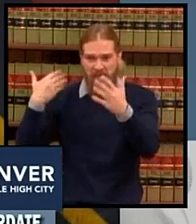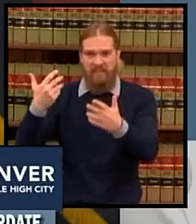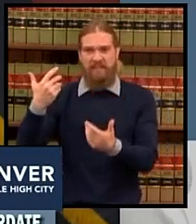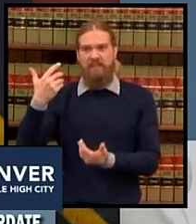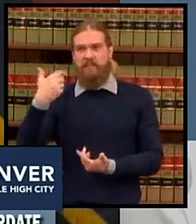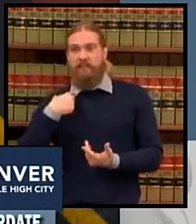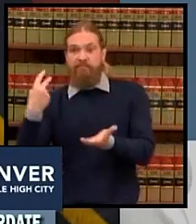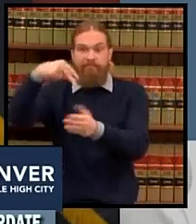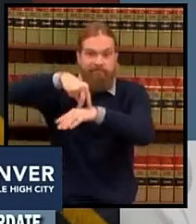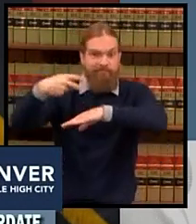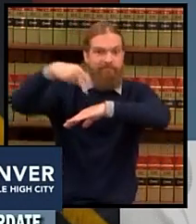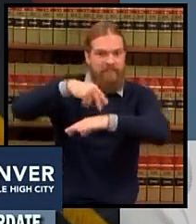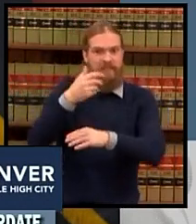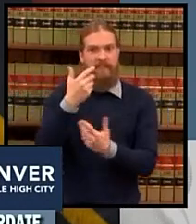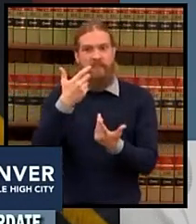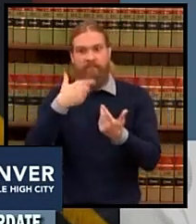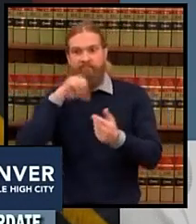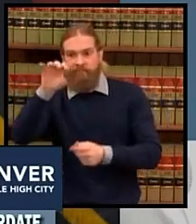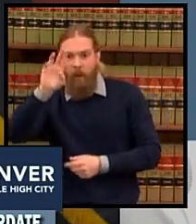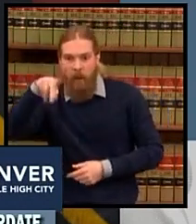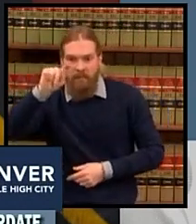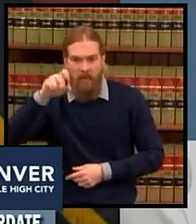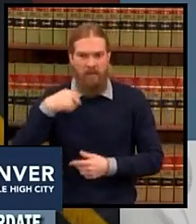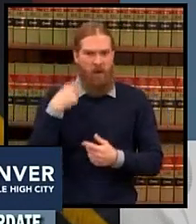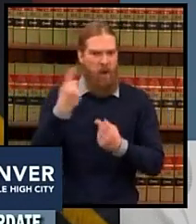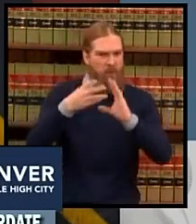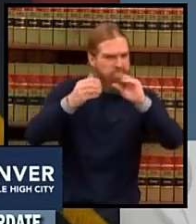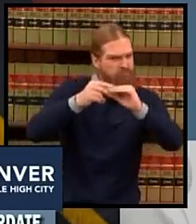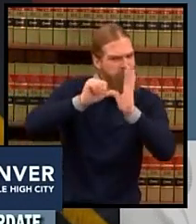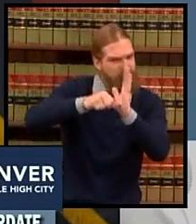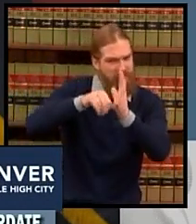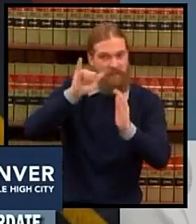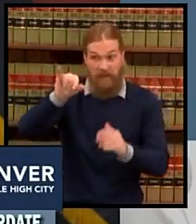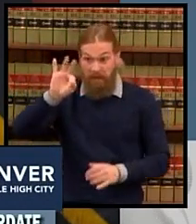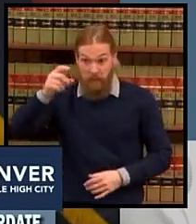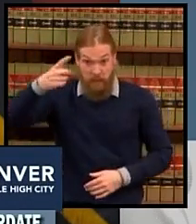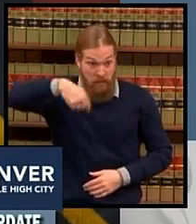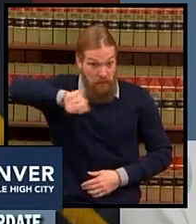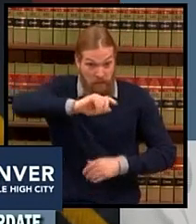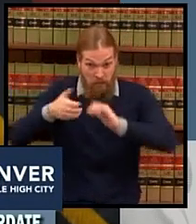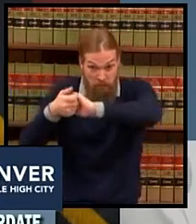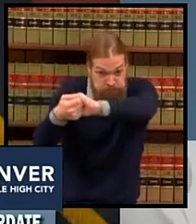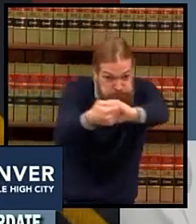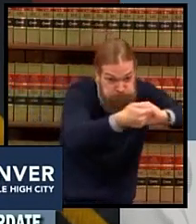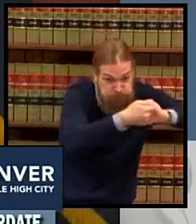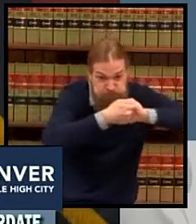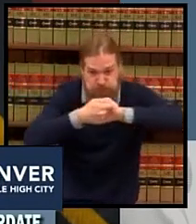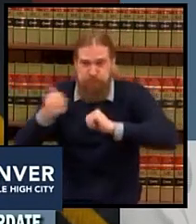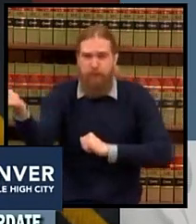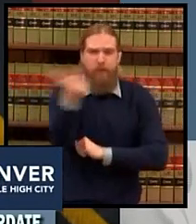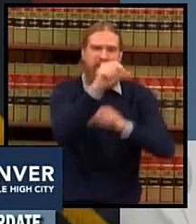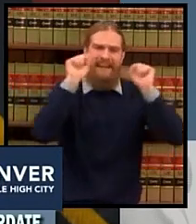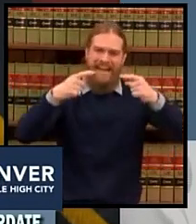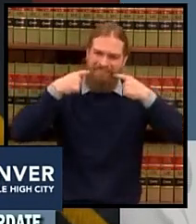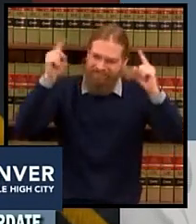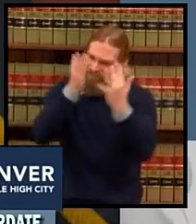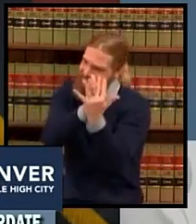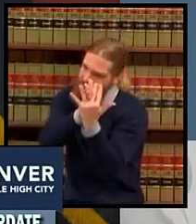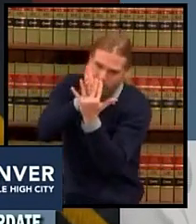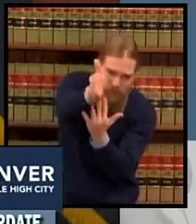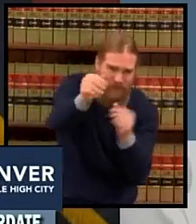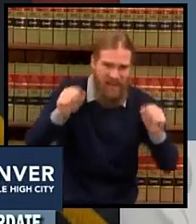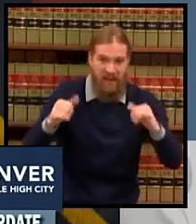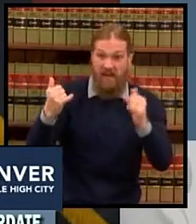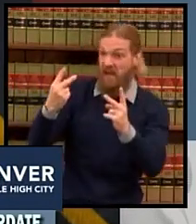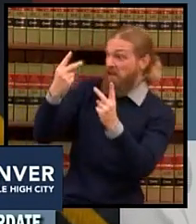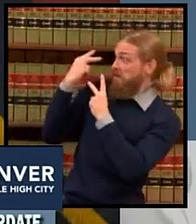get through this. We're going to get through this. I feel comfortable saying now we are getting through this. We are seeing numbers going down across